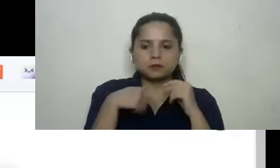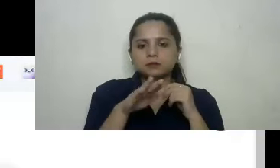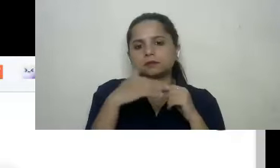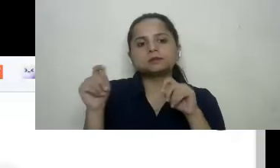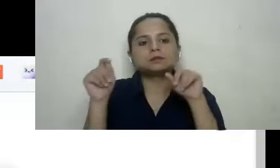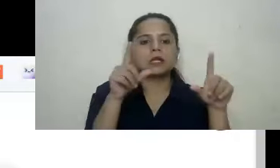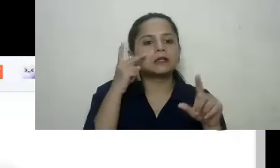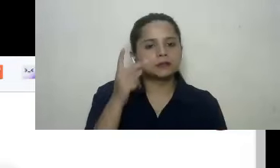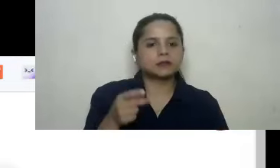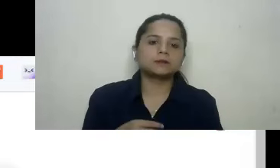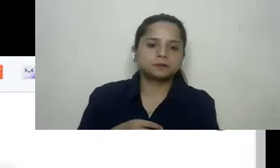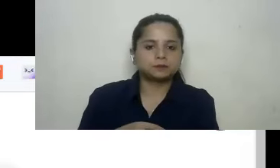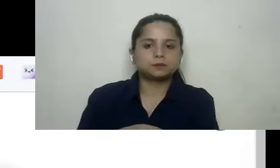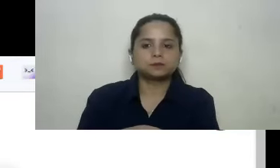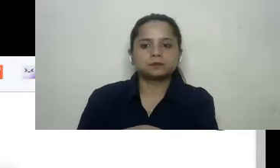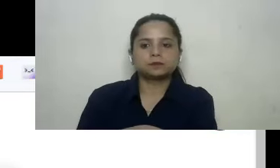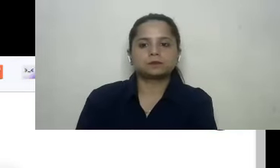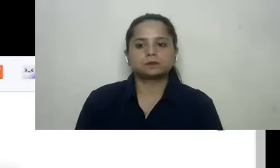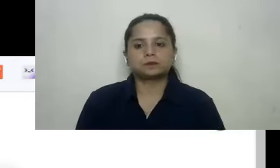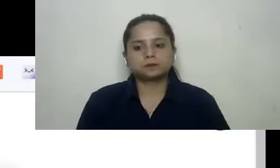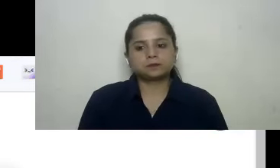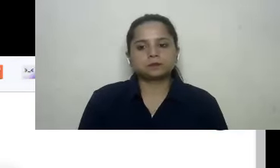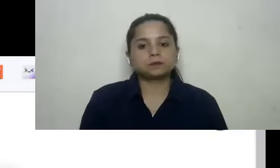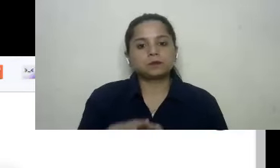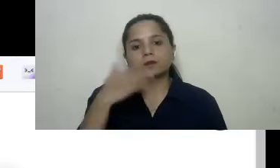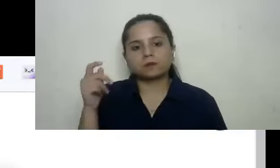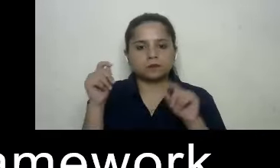please, Mawa? The next one